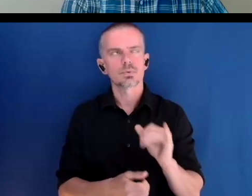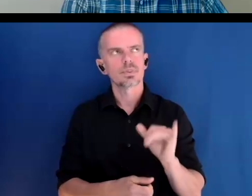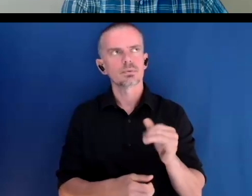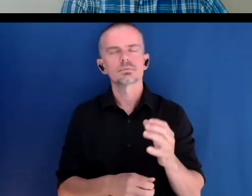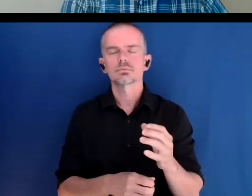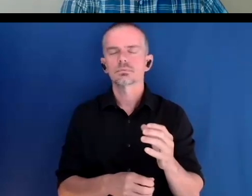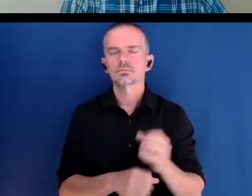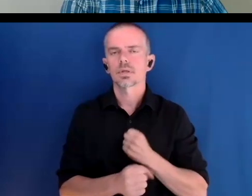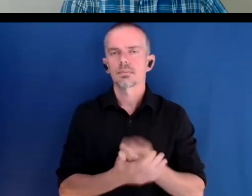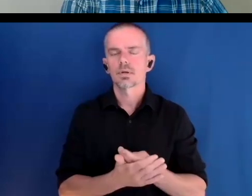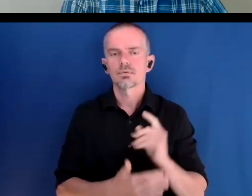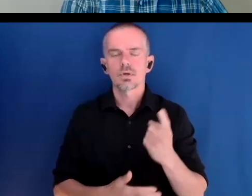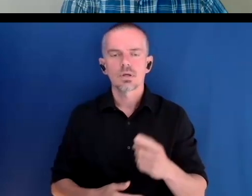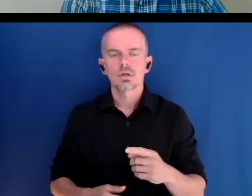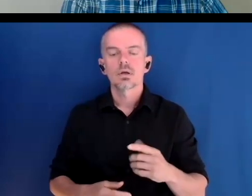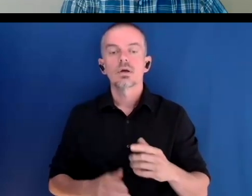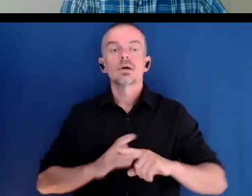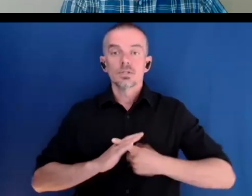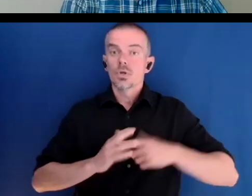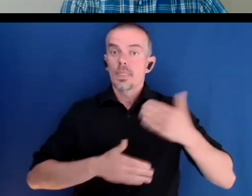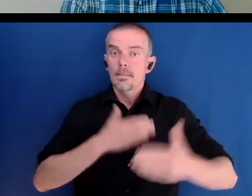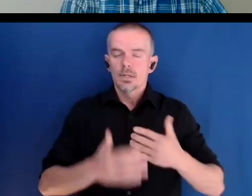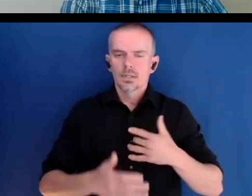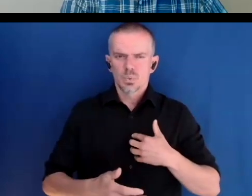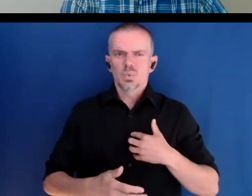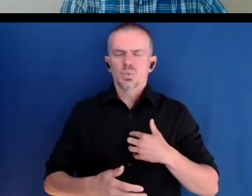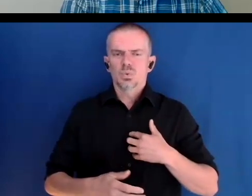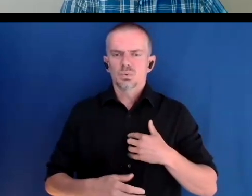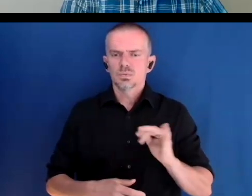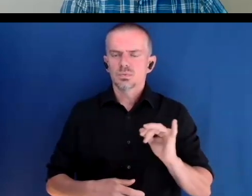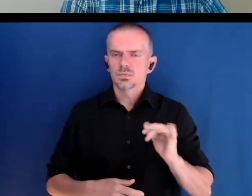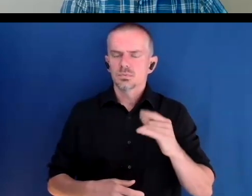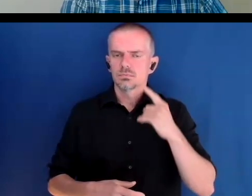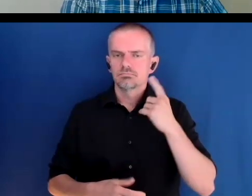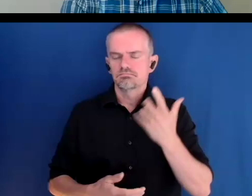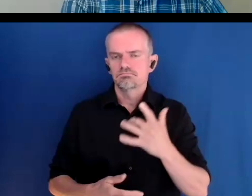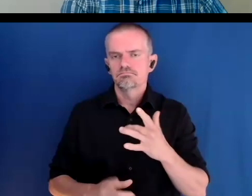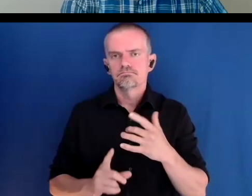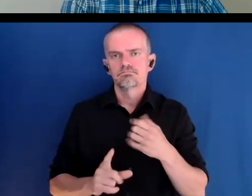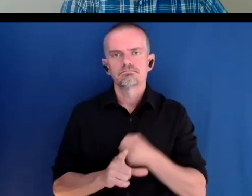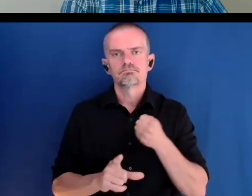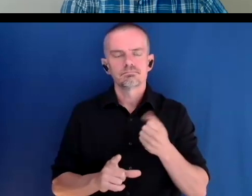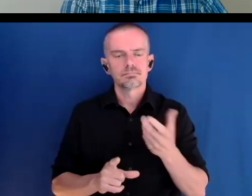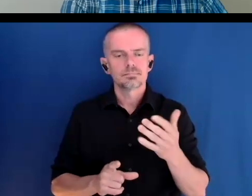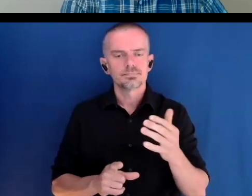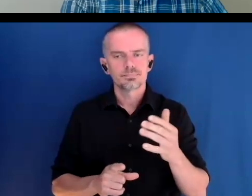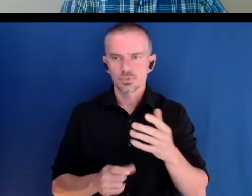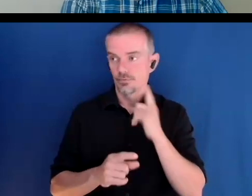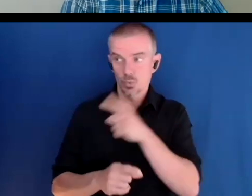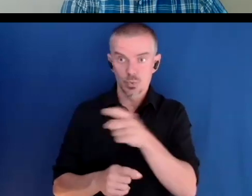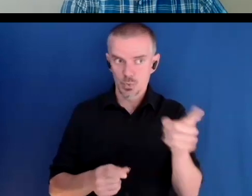about the process that are worth just thinking about as you head in that direction. First off,